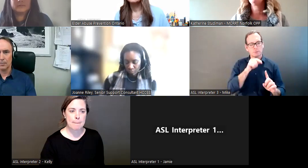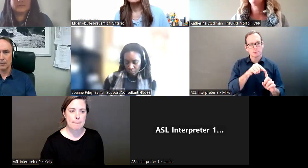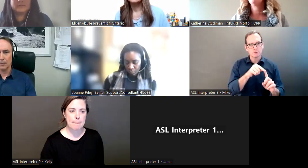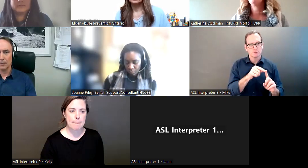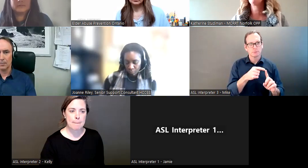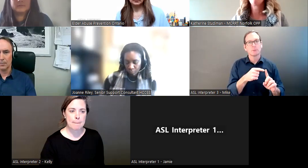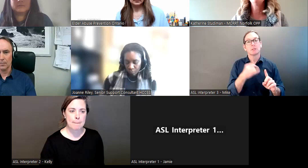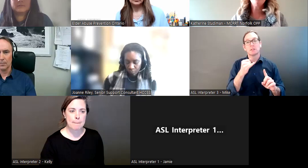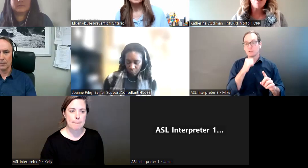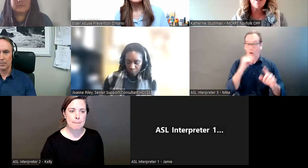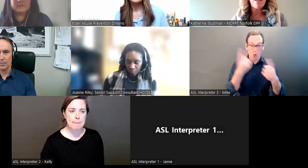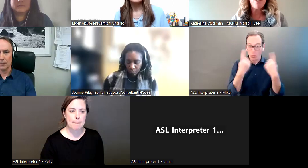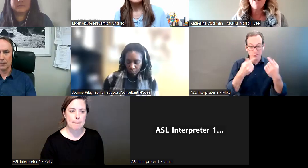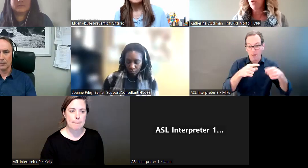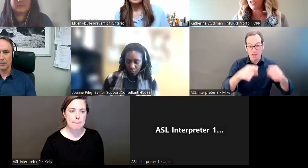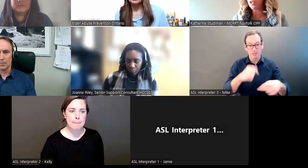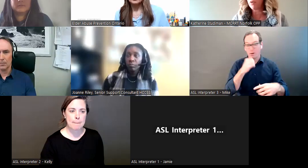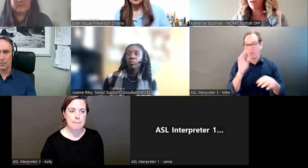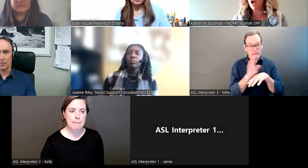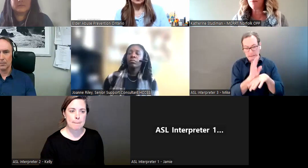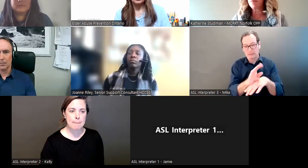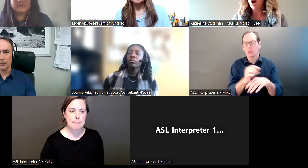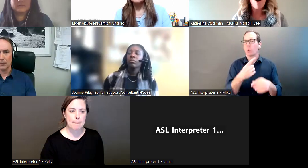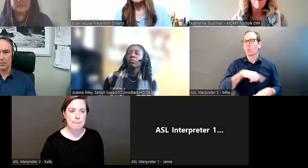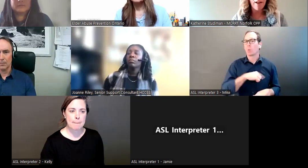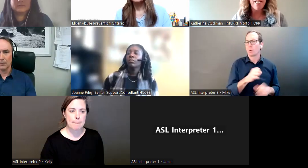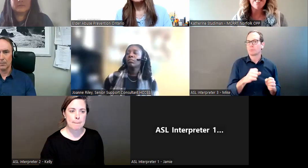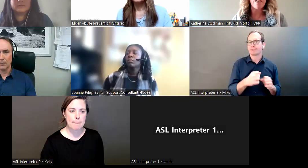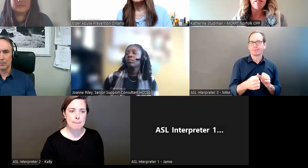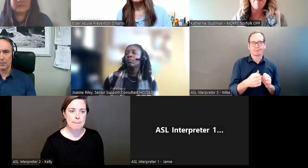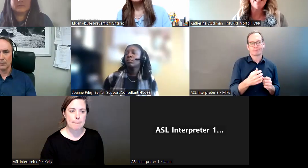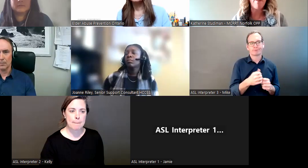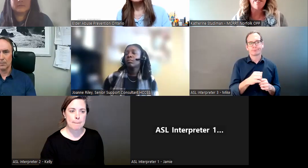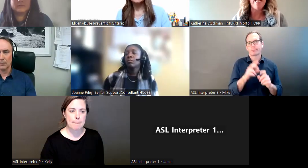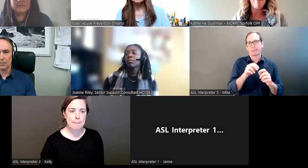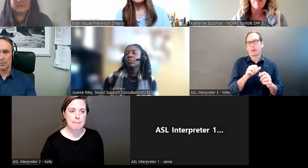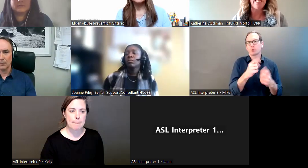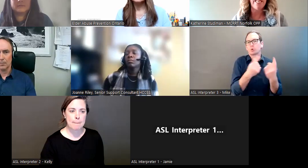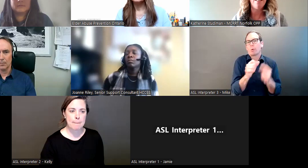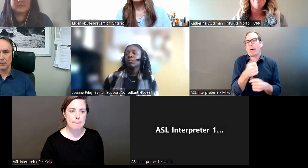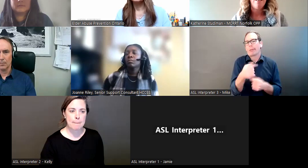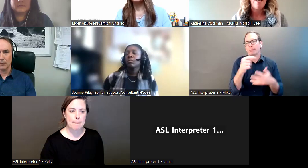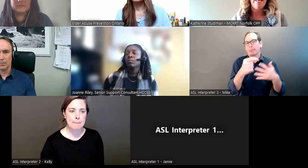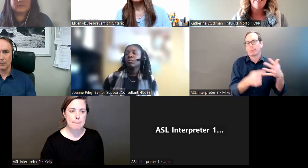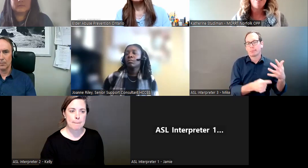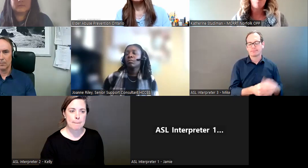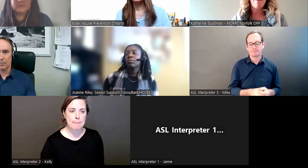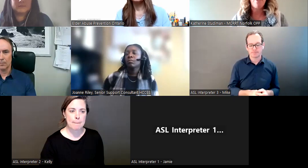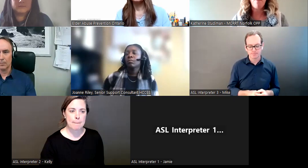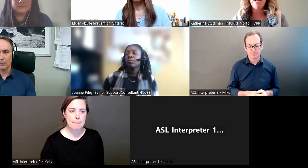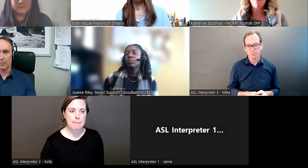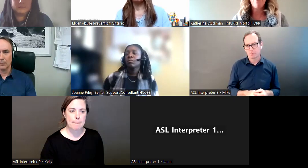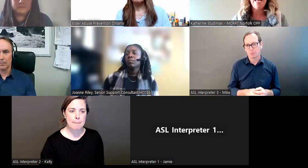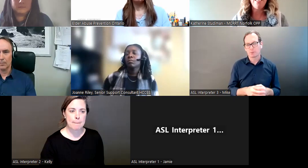that, so just to go back to your initial question or whatever, our funding is actually base funding from the LIN, and we've